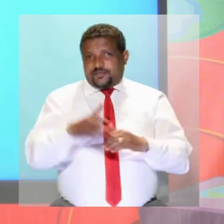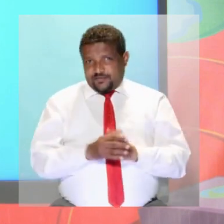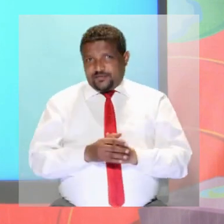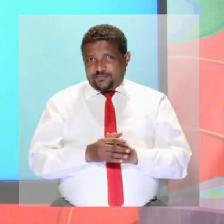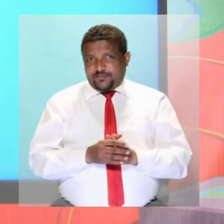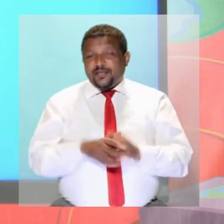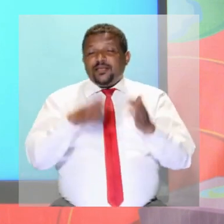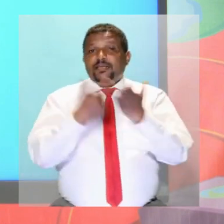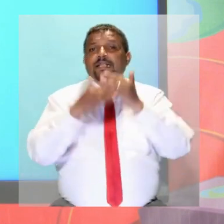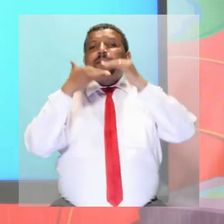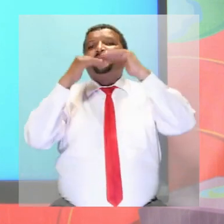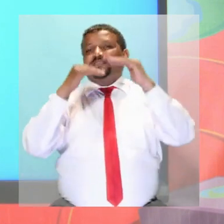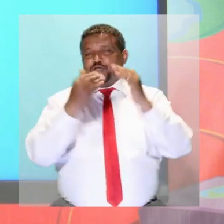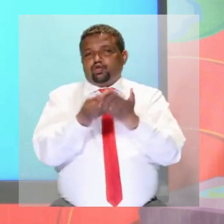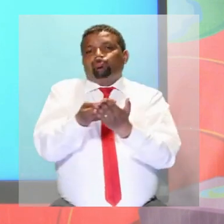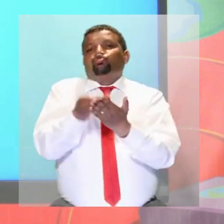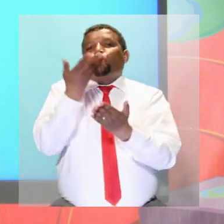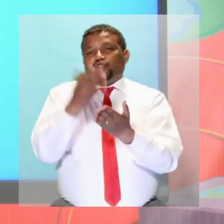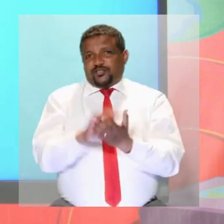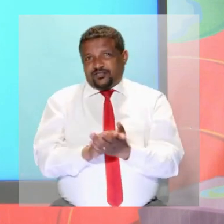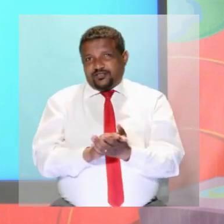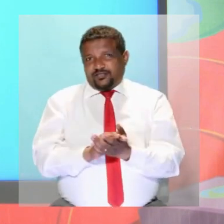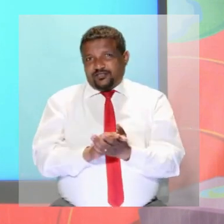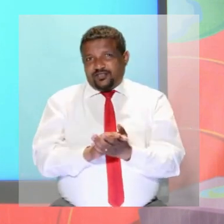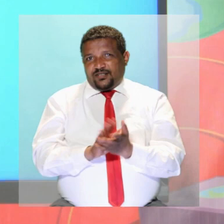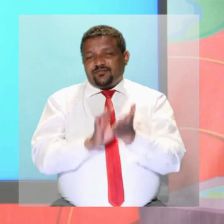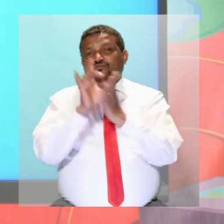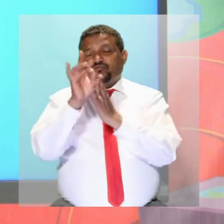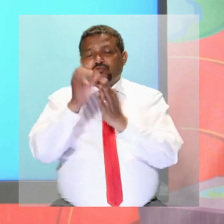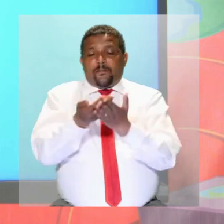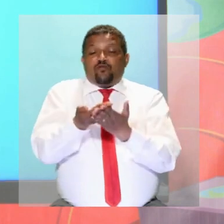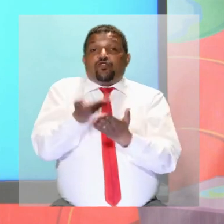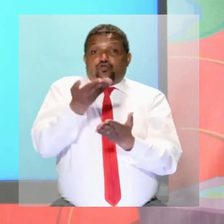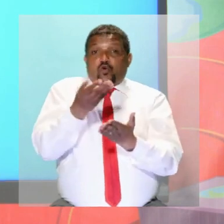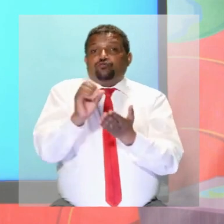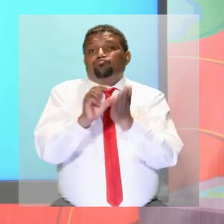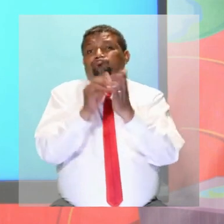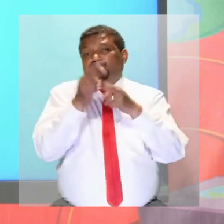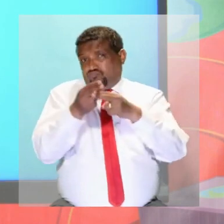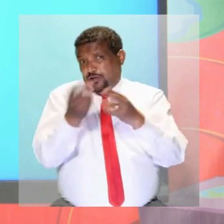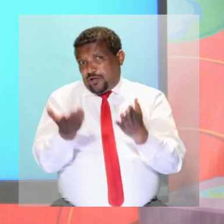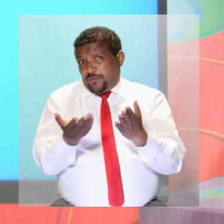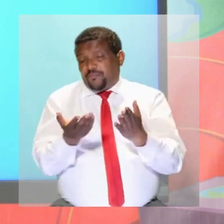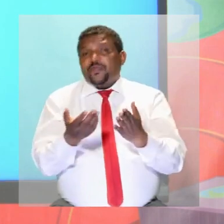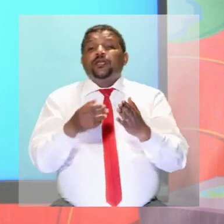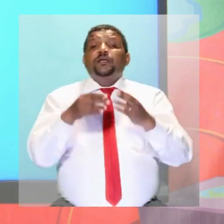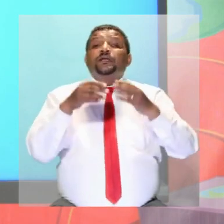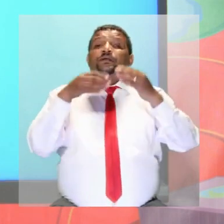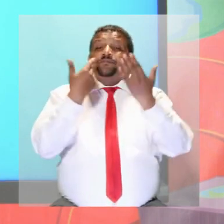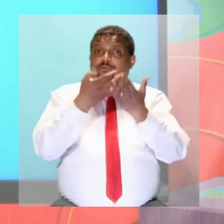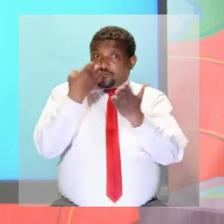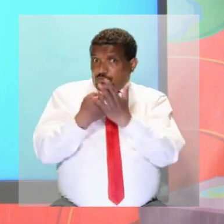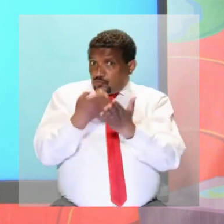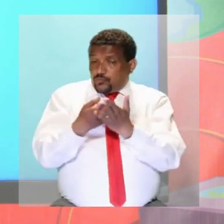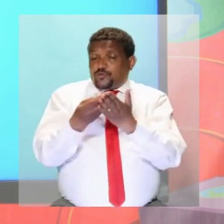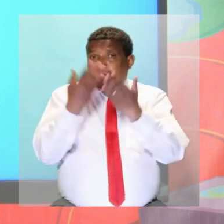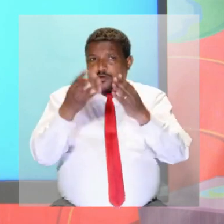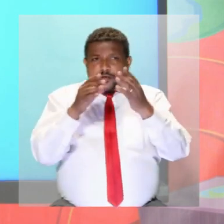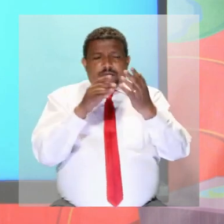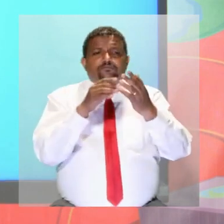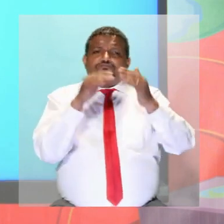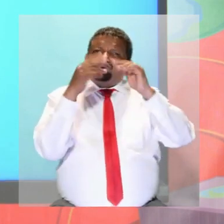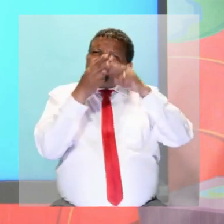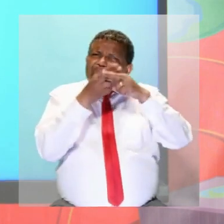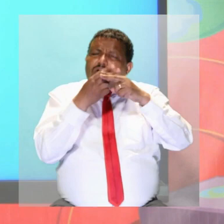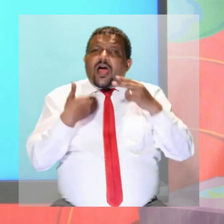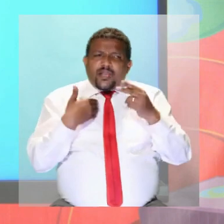the limited resources, the limited number of resources. If there is a scarcity, there is choice. That means if